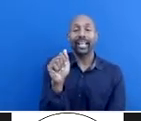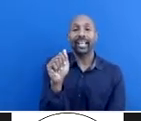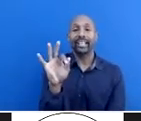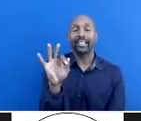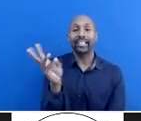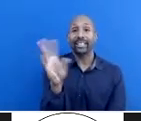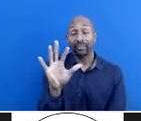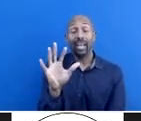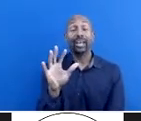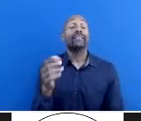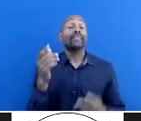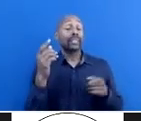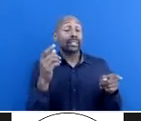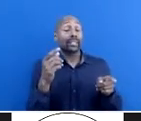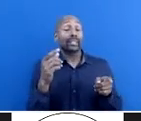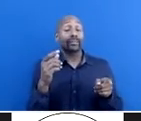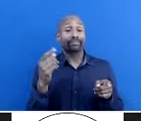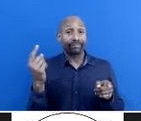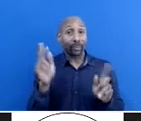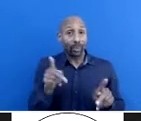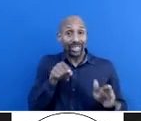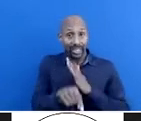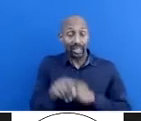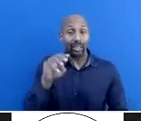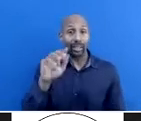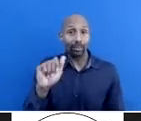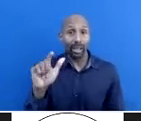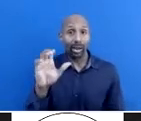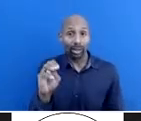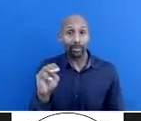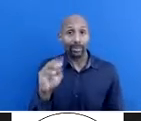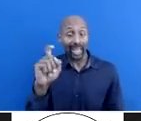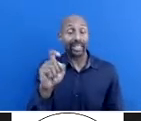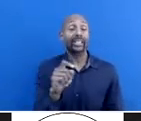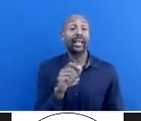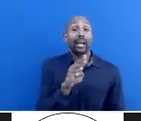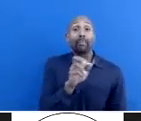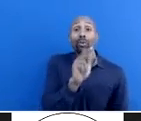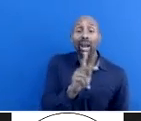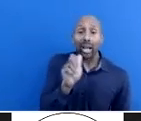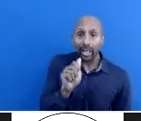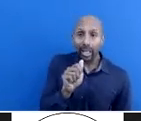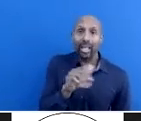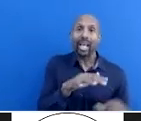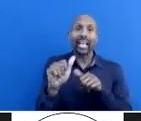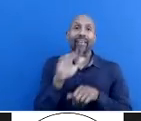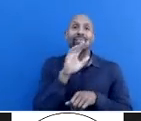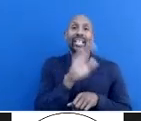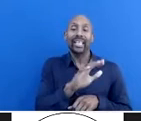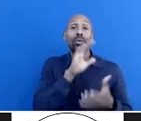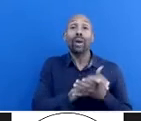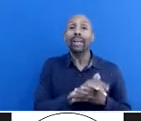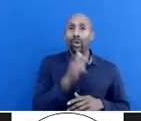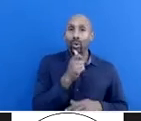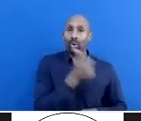white woman he was married to, moved to Harlem, and essentially became one of a handful of